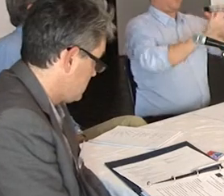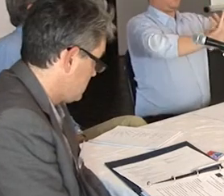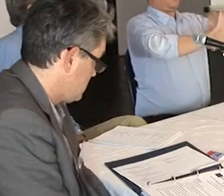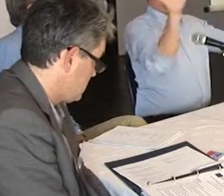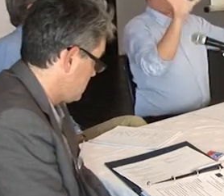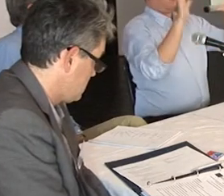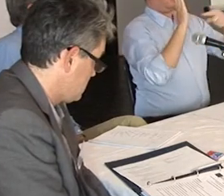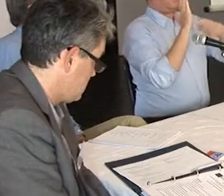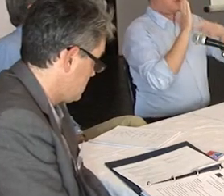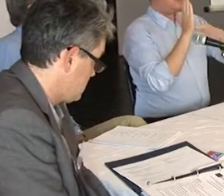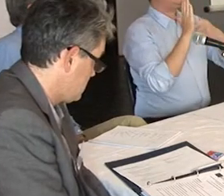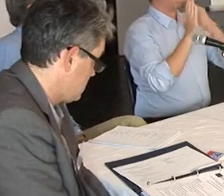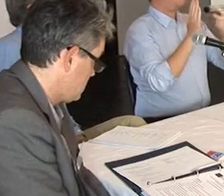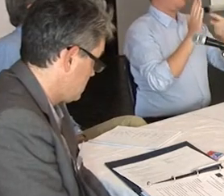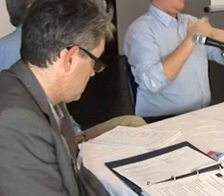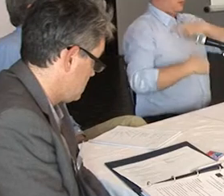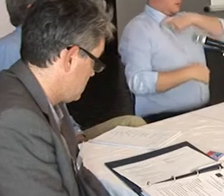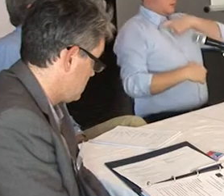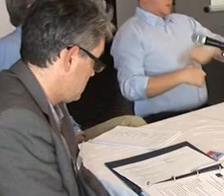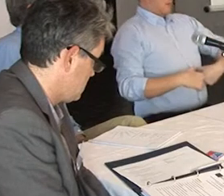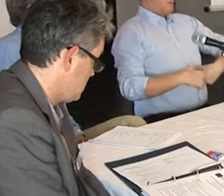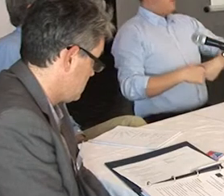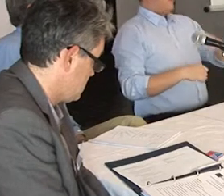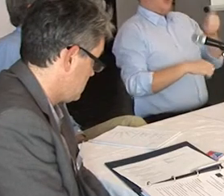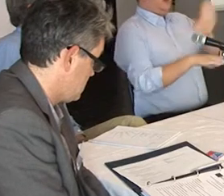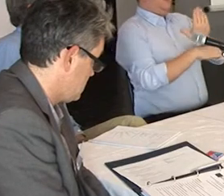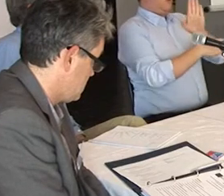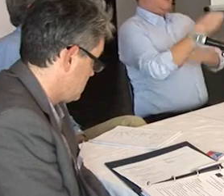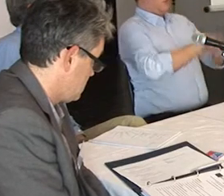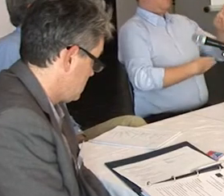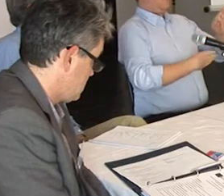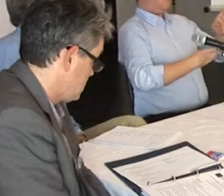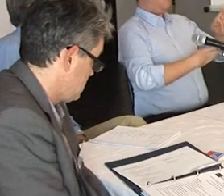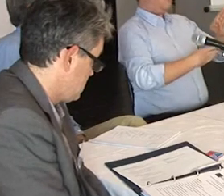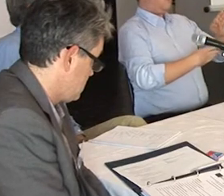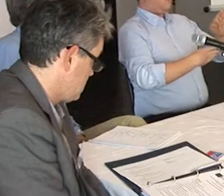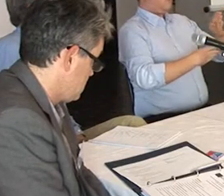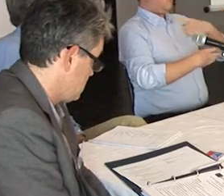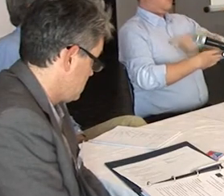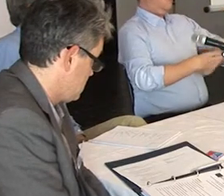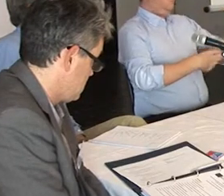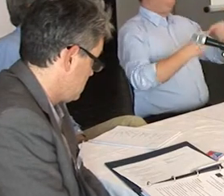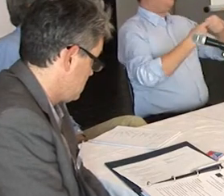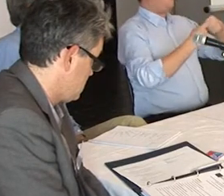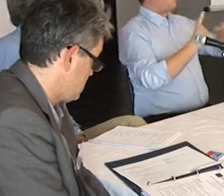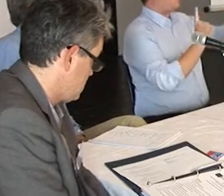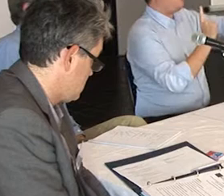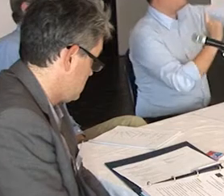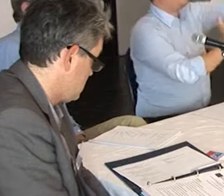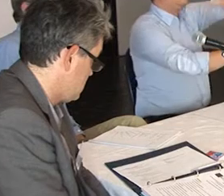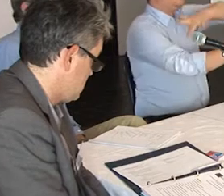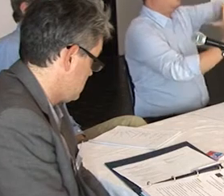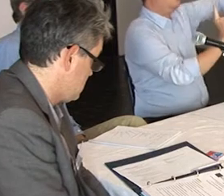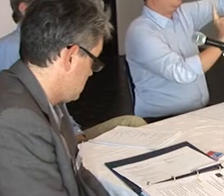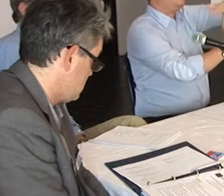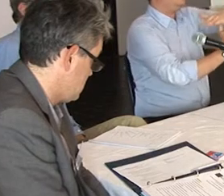Convention, that it's very clear that we should not be viewed as handicapped